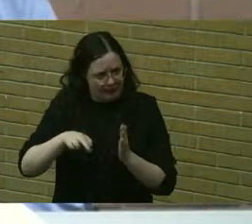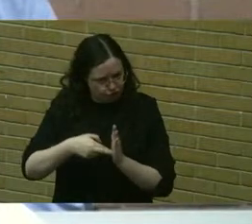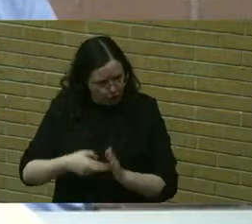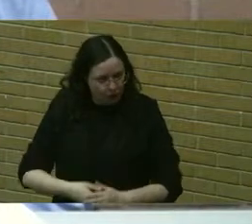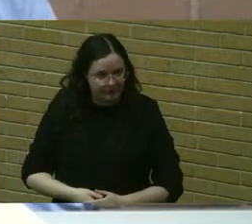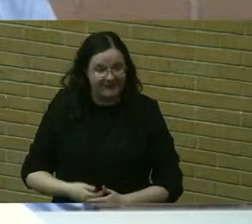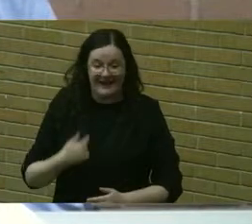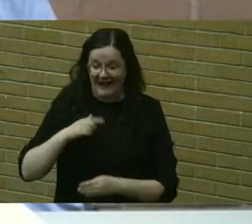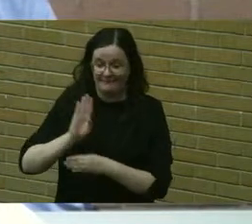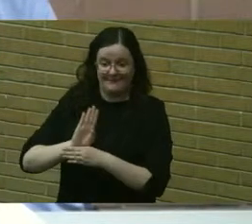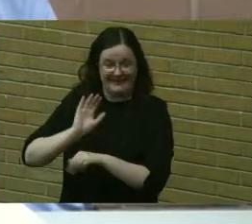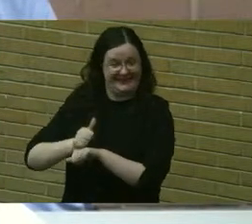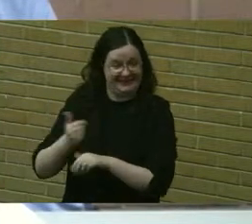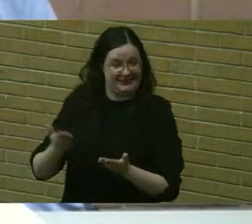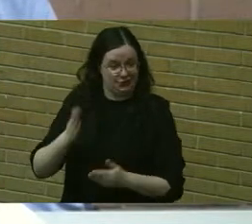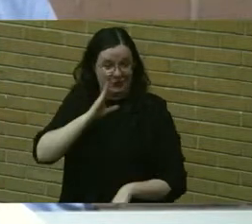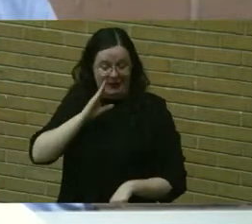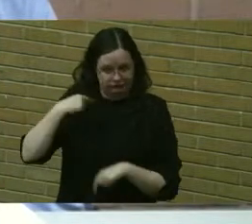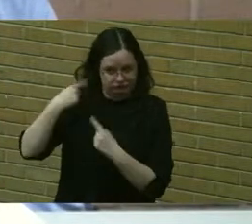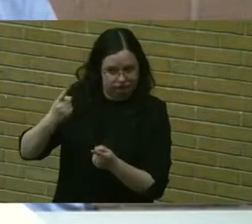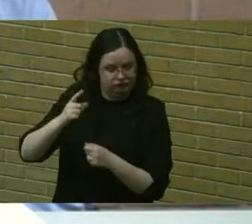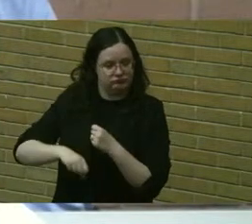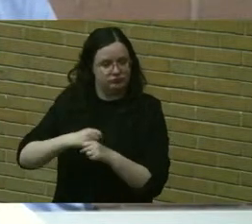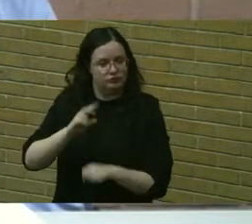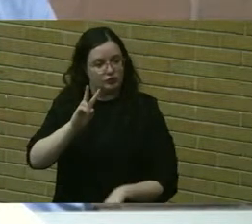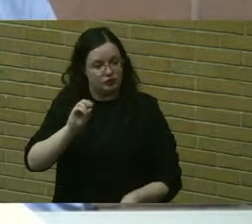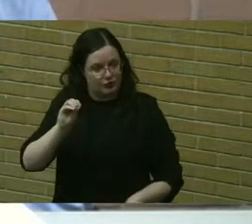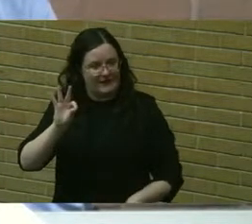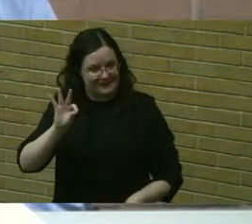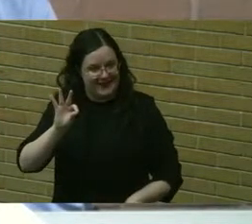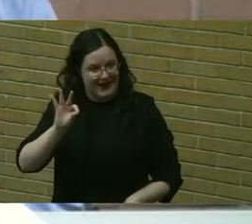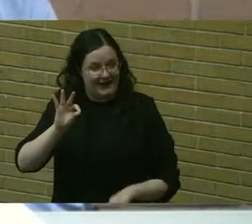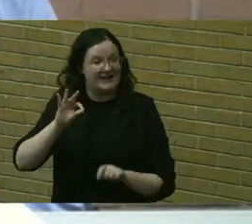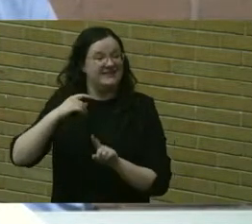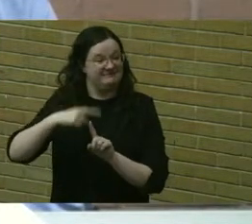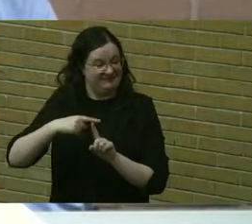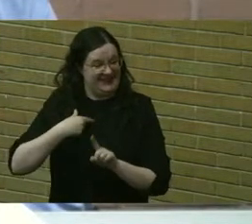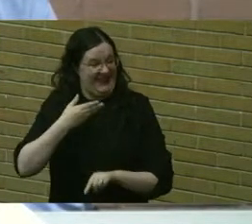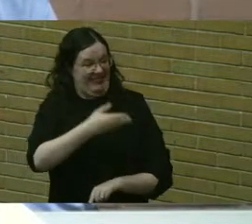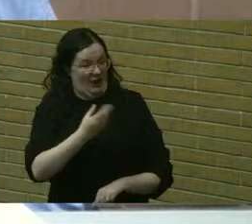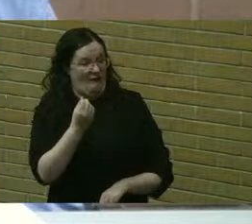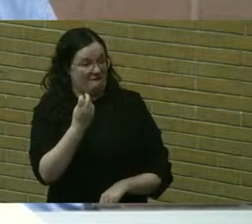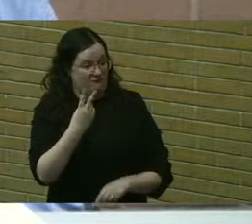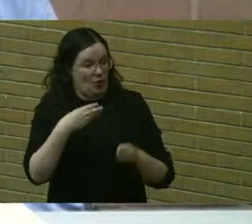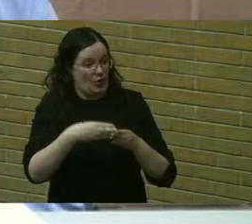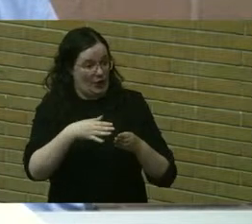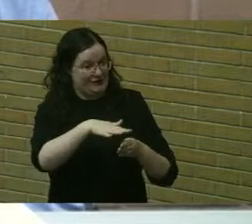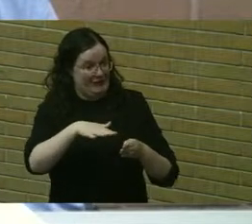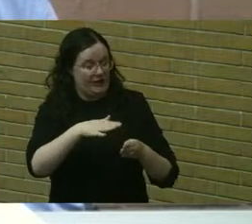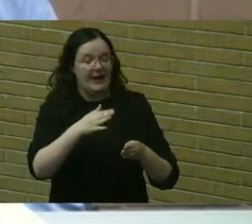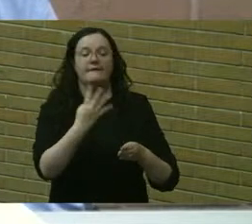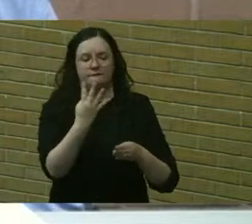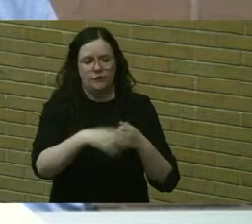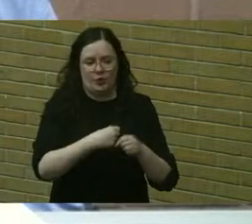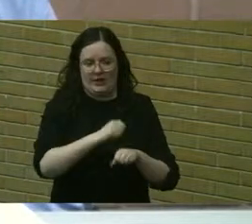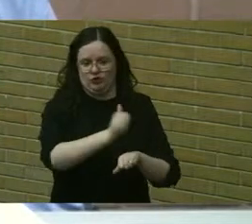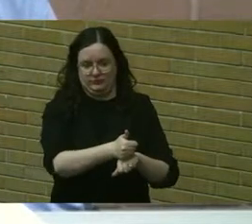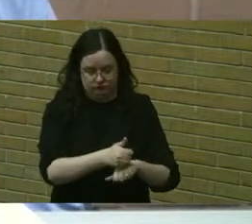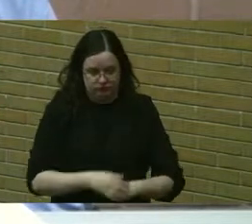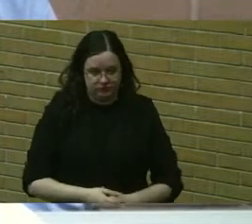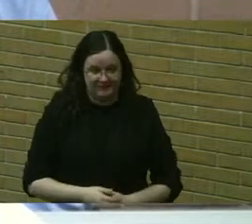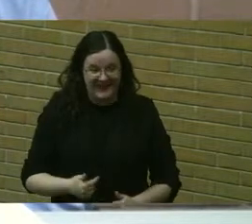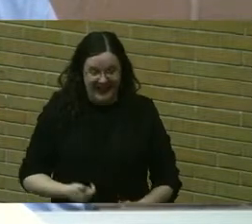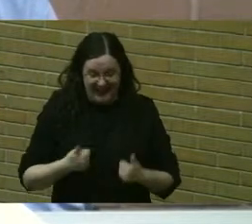since 2009, including 4 years in 12 Corners. I live next to Council Rock